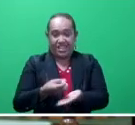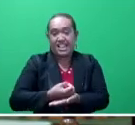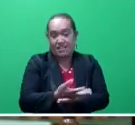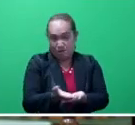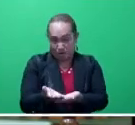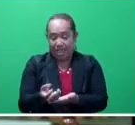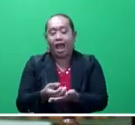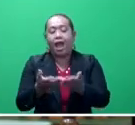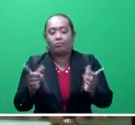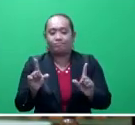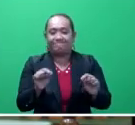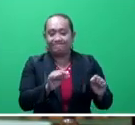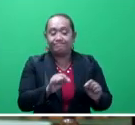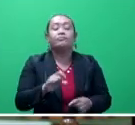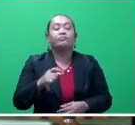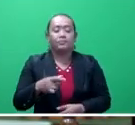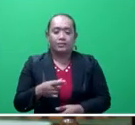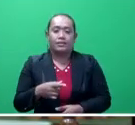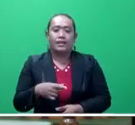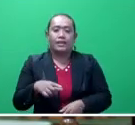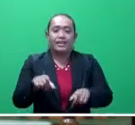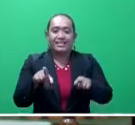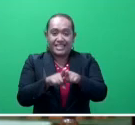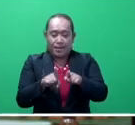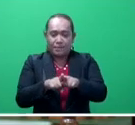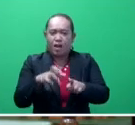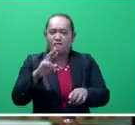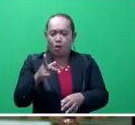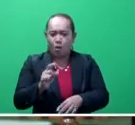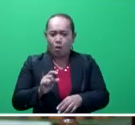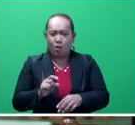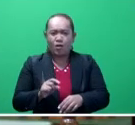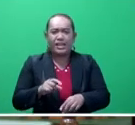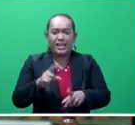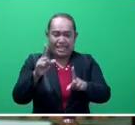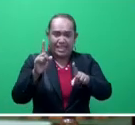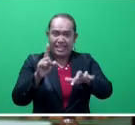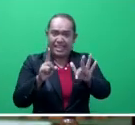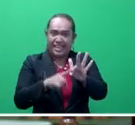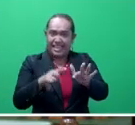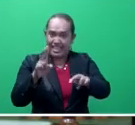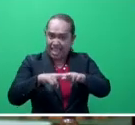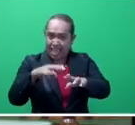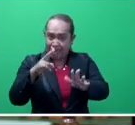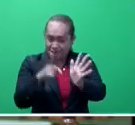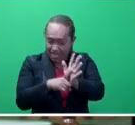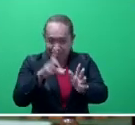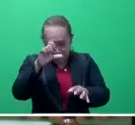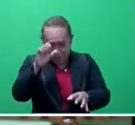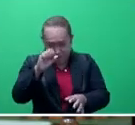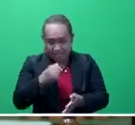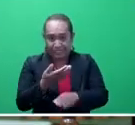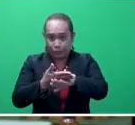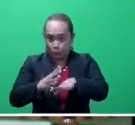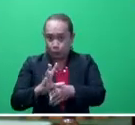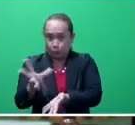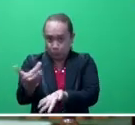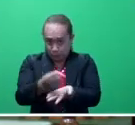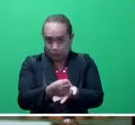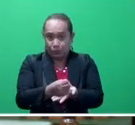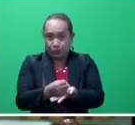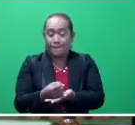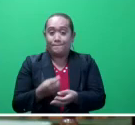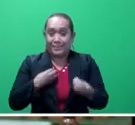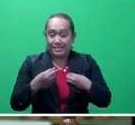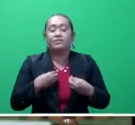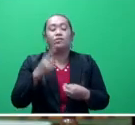of EFL is a recent example in which we enlisted a reputable strategic partner in Fiji's energy sector to further our